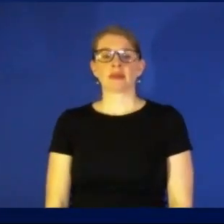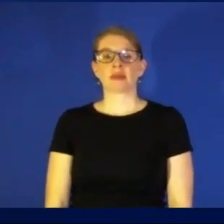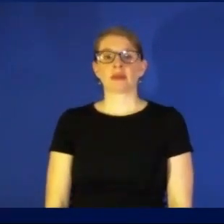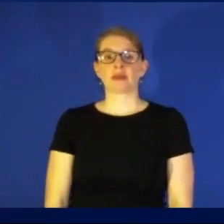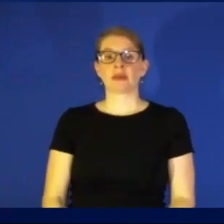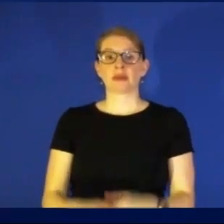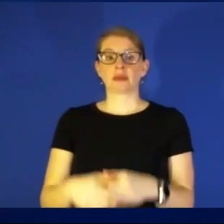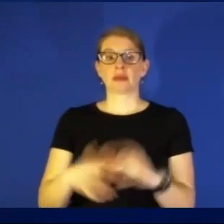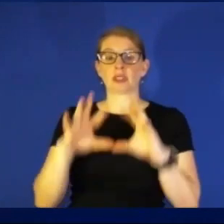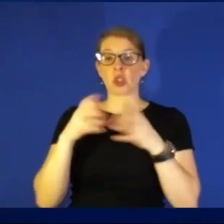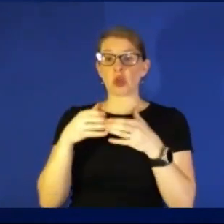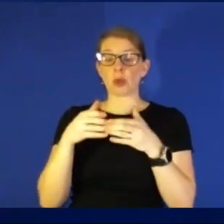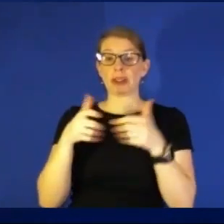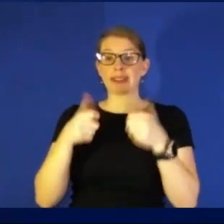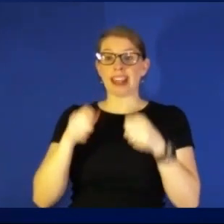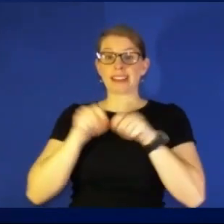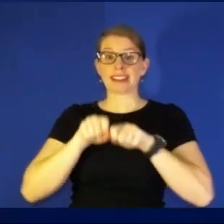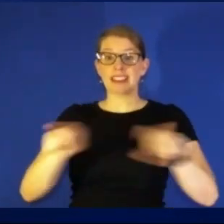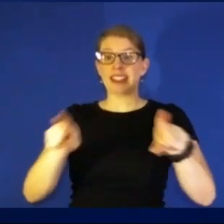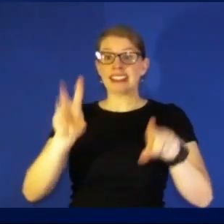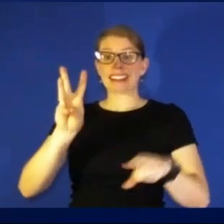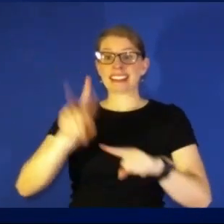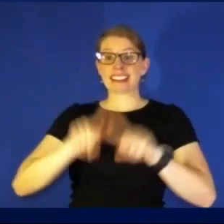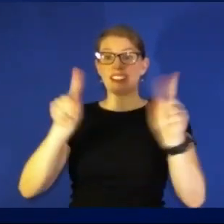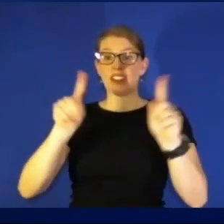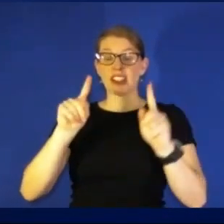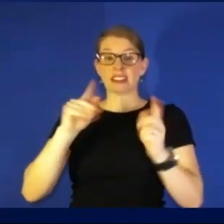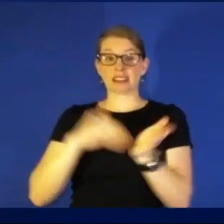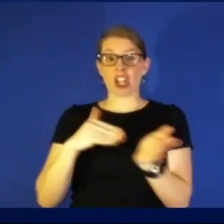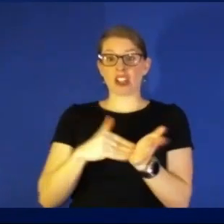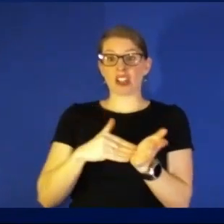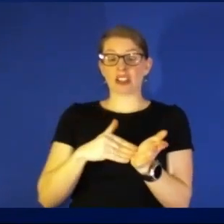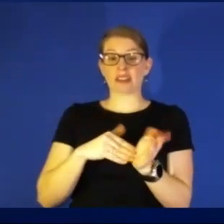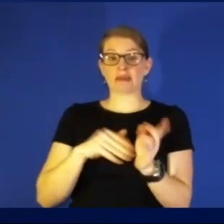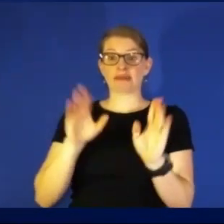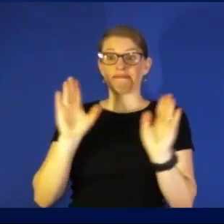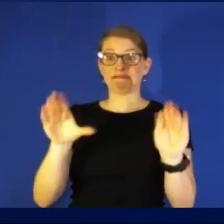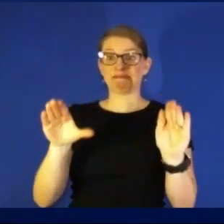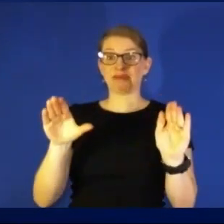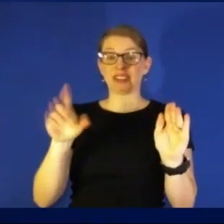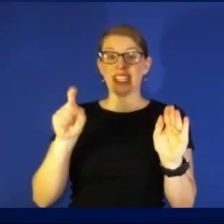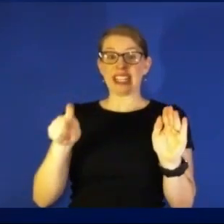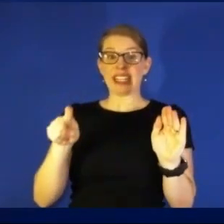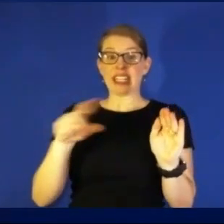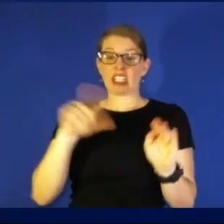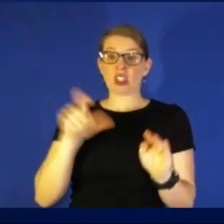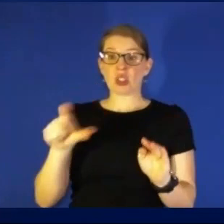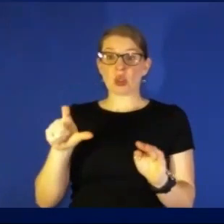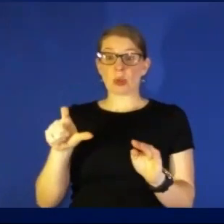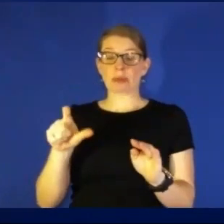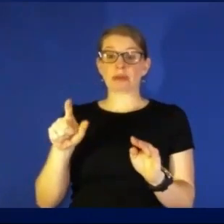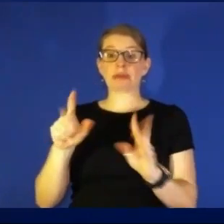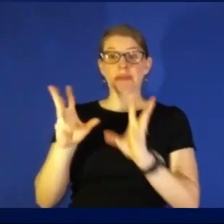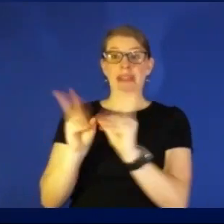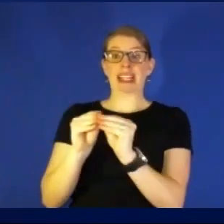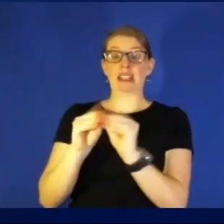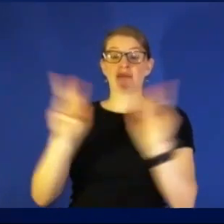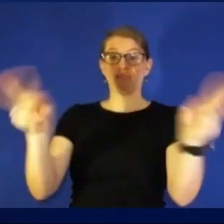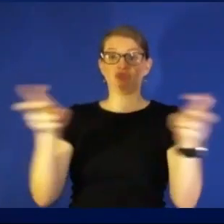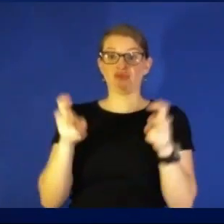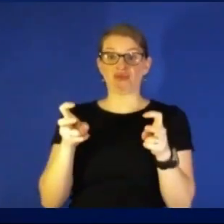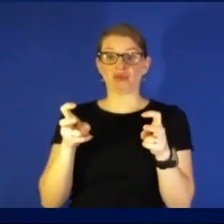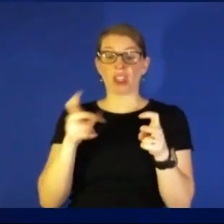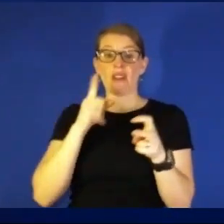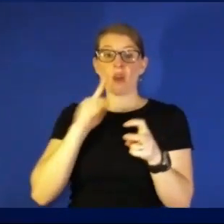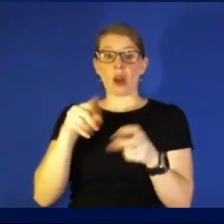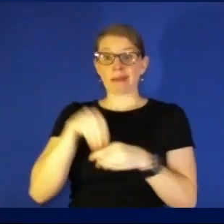6 different physicians or teams and say, we need to do a Zoom meeting and pull together that group of people for an interprofessional meeting. And